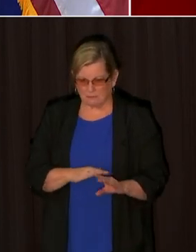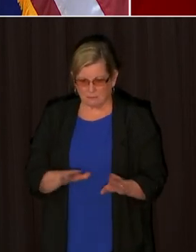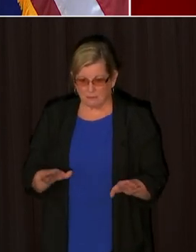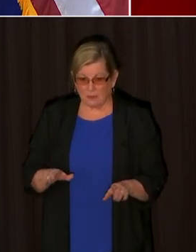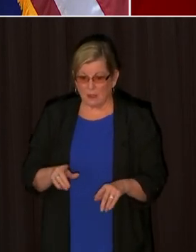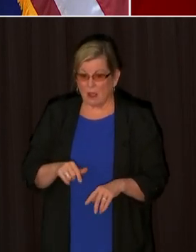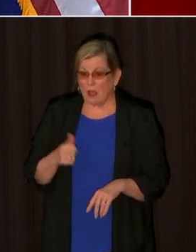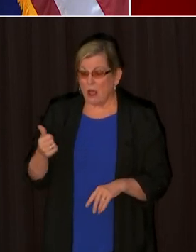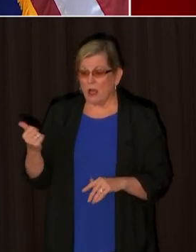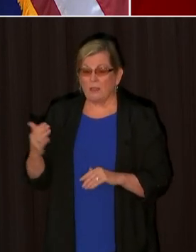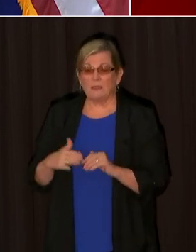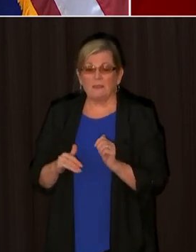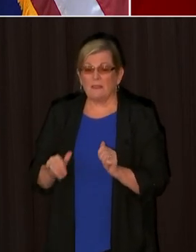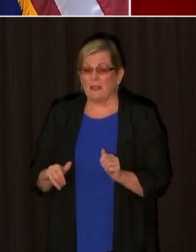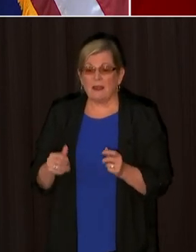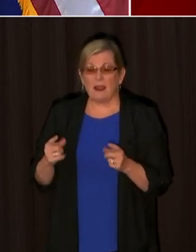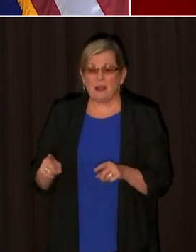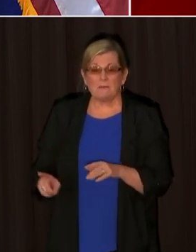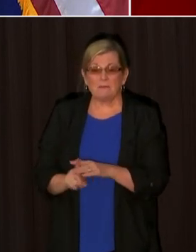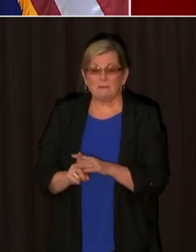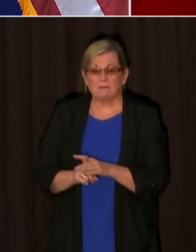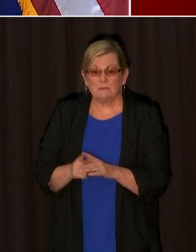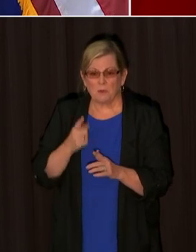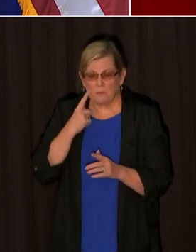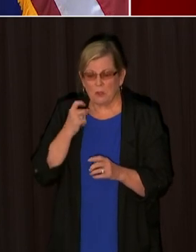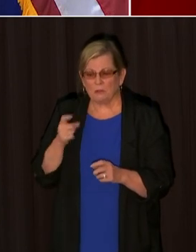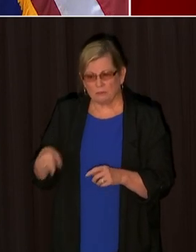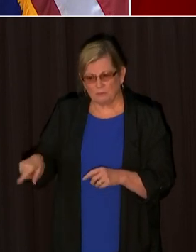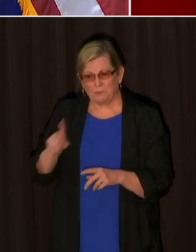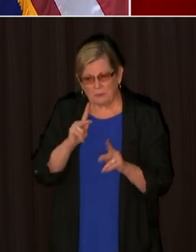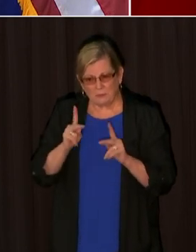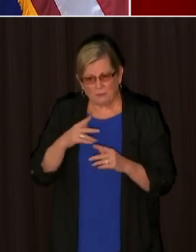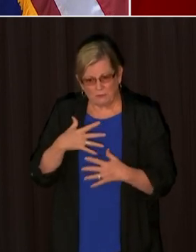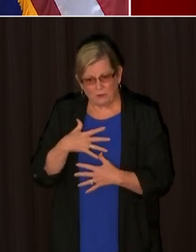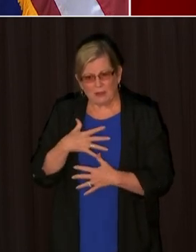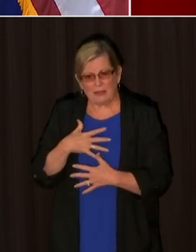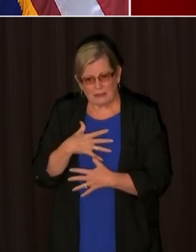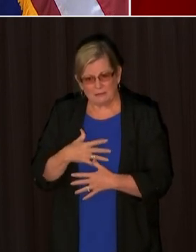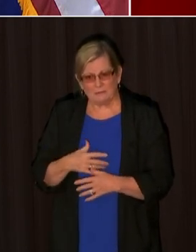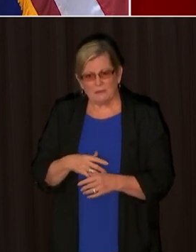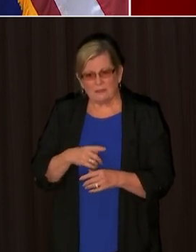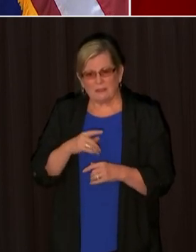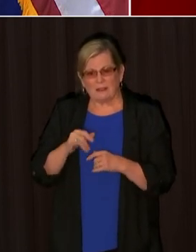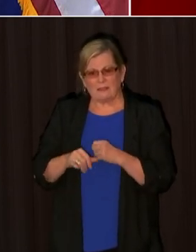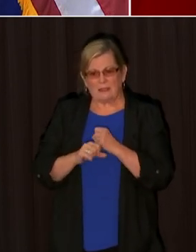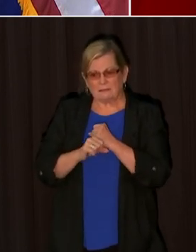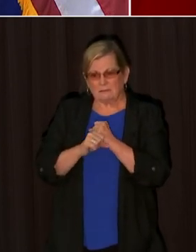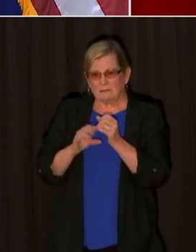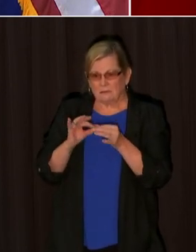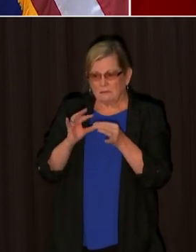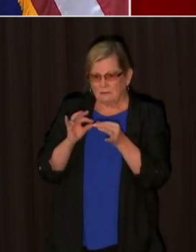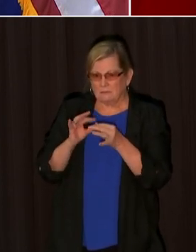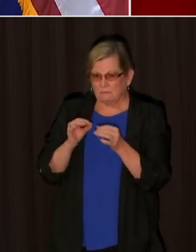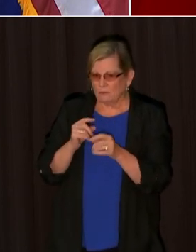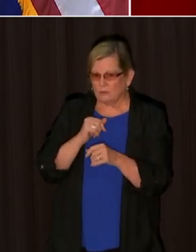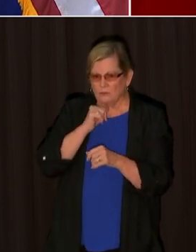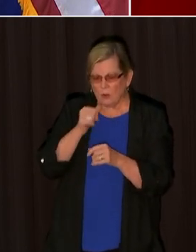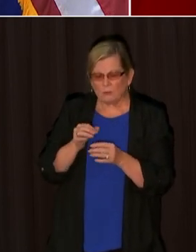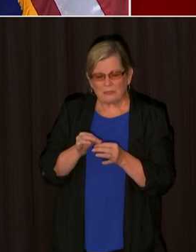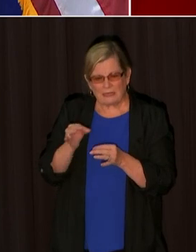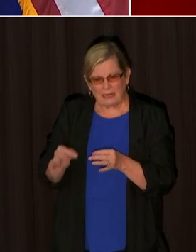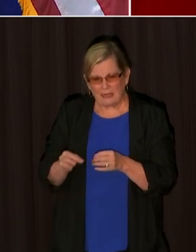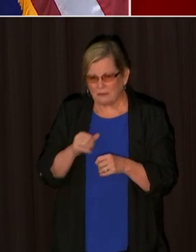of individuals' fear. But these campaign messages are absolutely appropriate. Don't delay care, don't die of